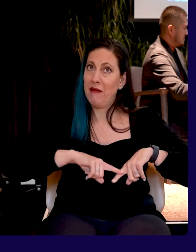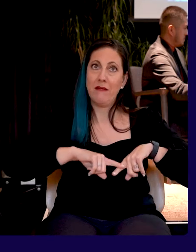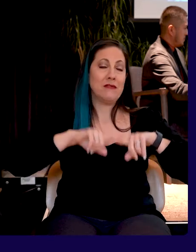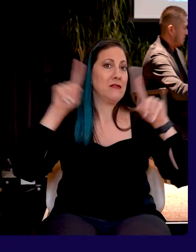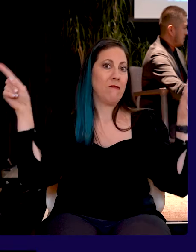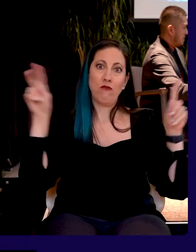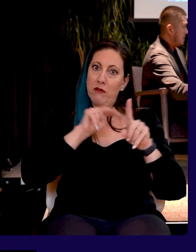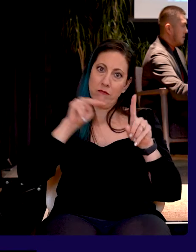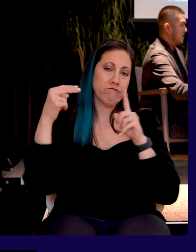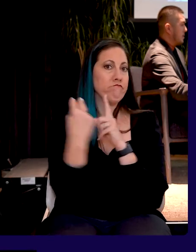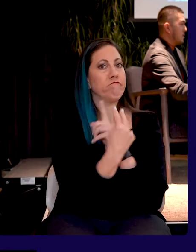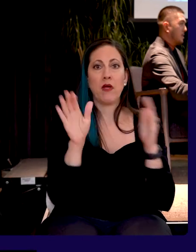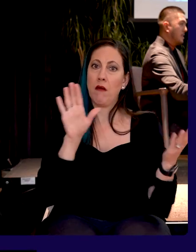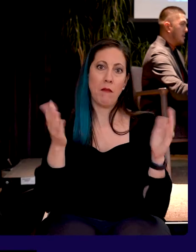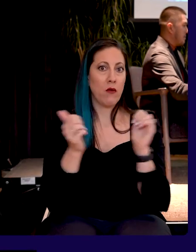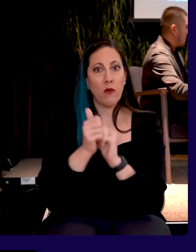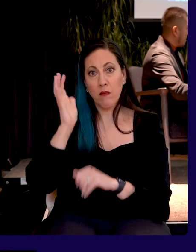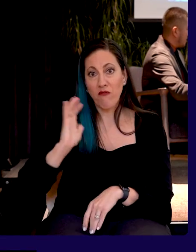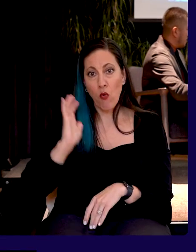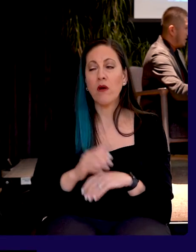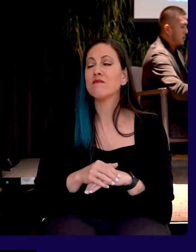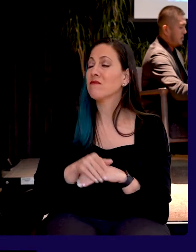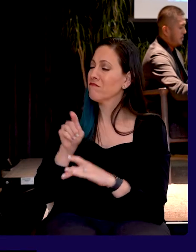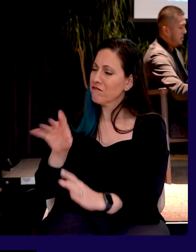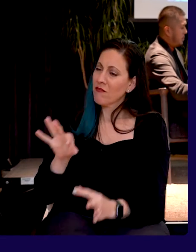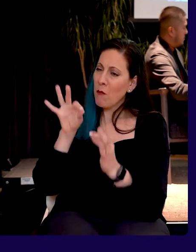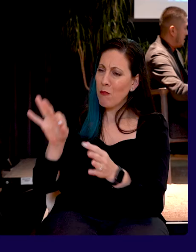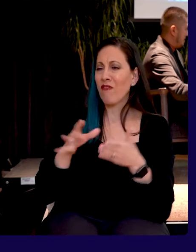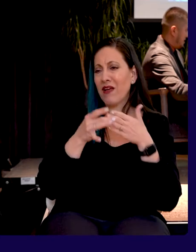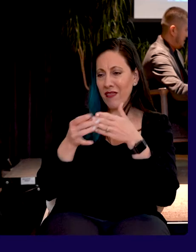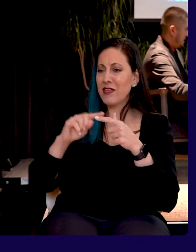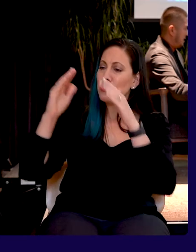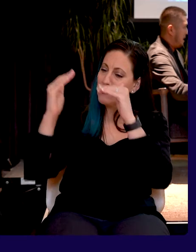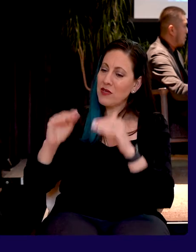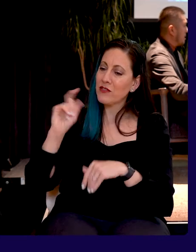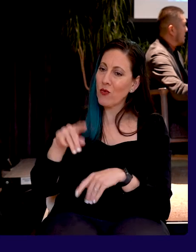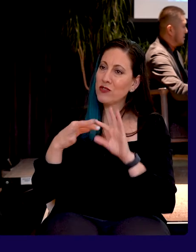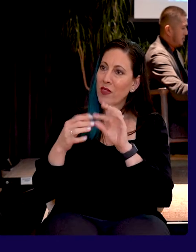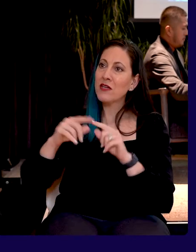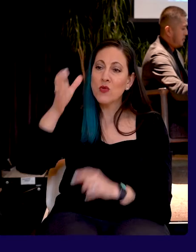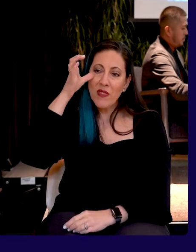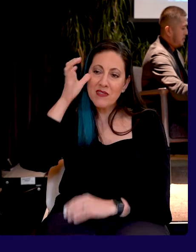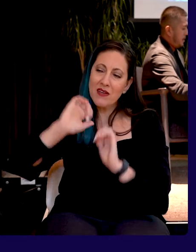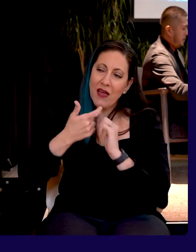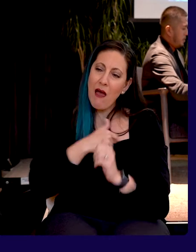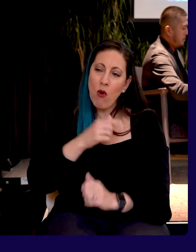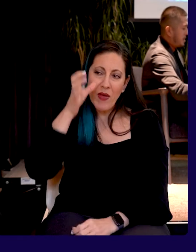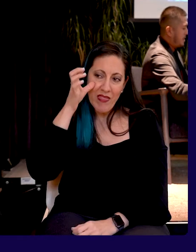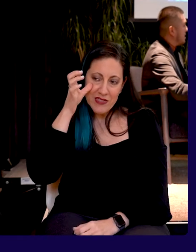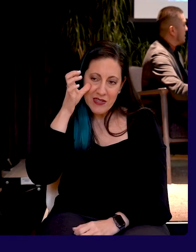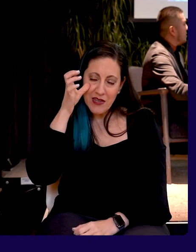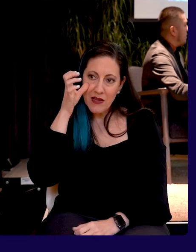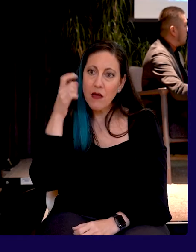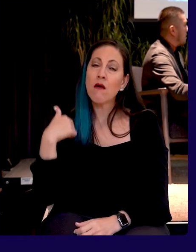traditionally rewarded. So you teed us up perfectly for our next question, which is around listening. How are we listening to folks? We